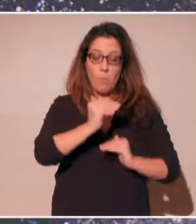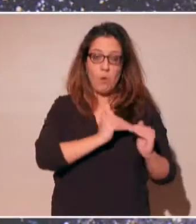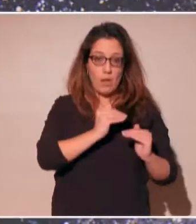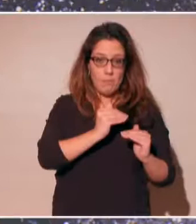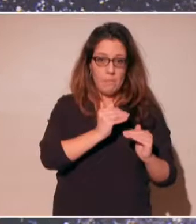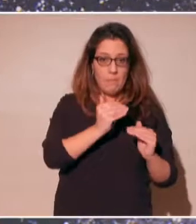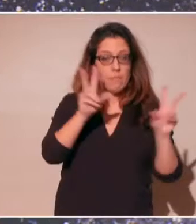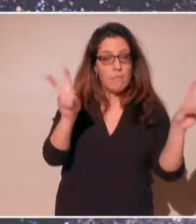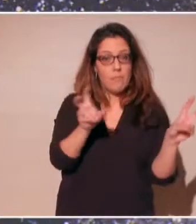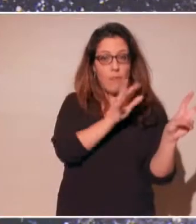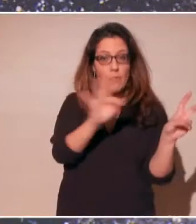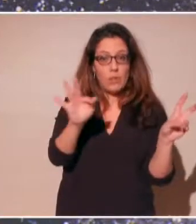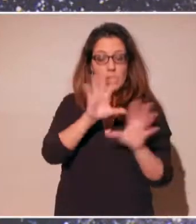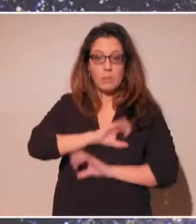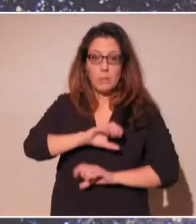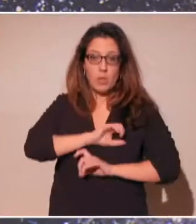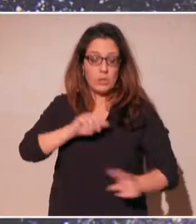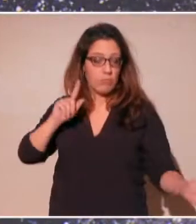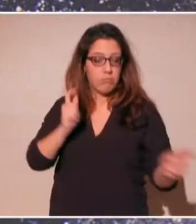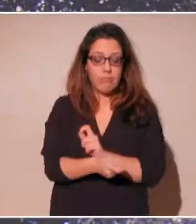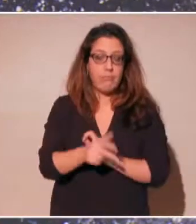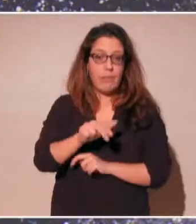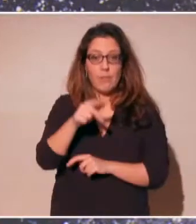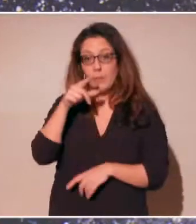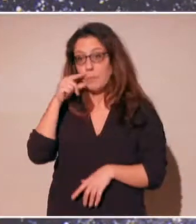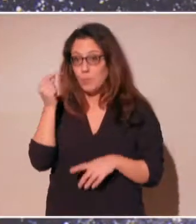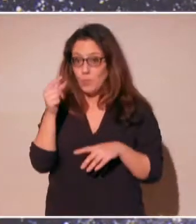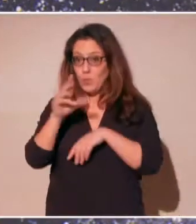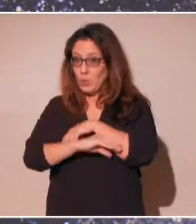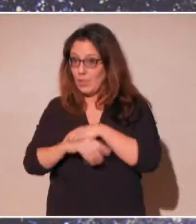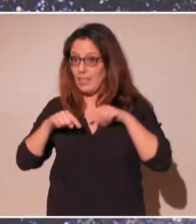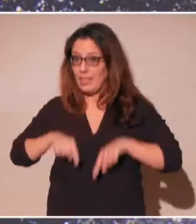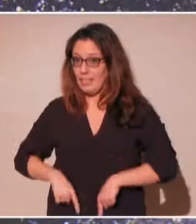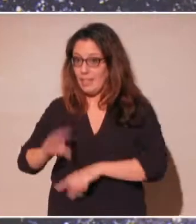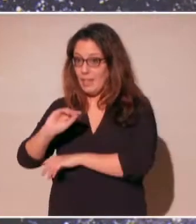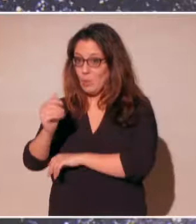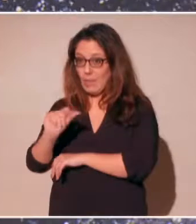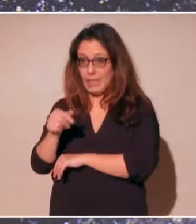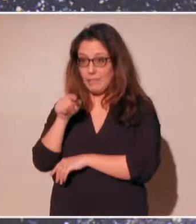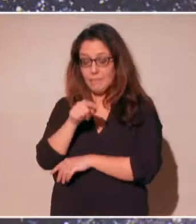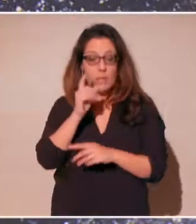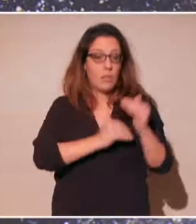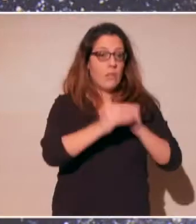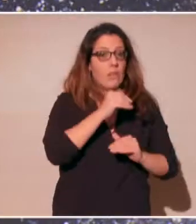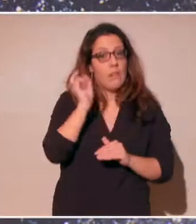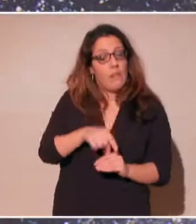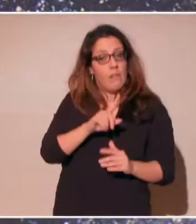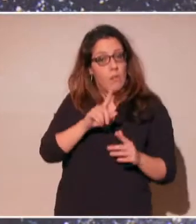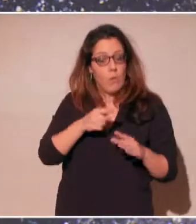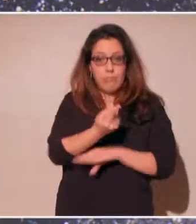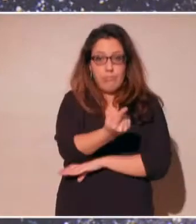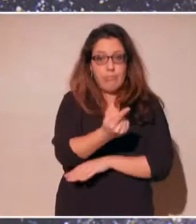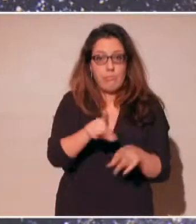will completely renovate the France experimentation program. This will become